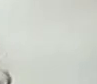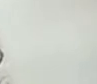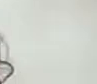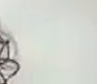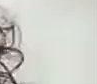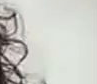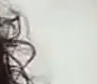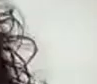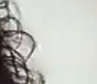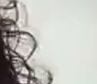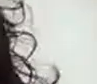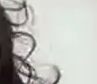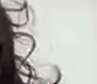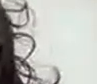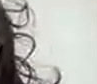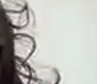Okay.